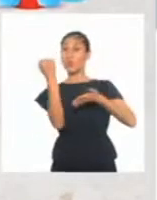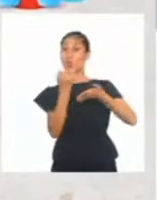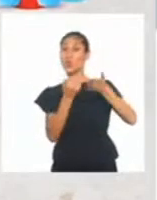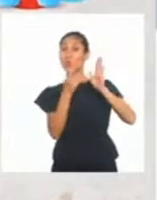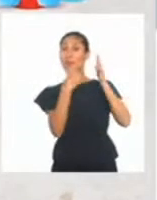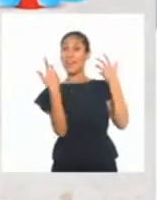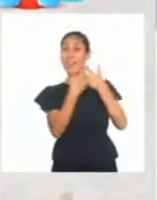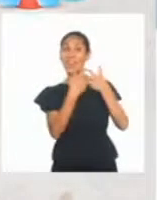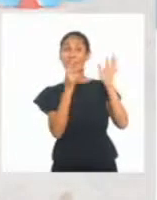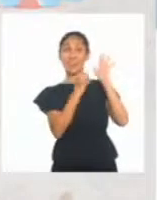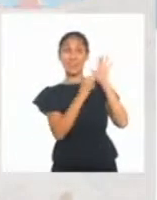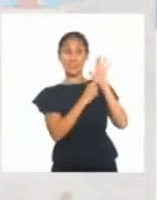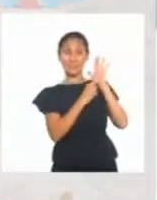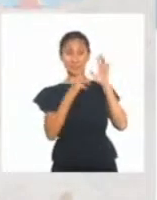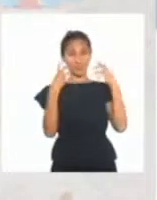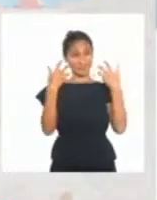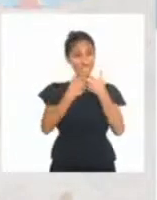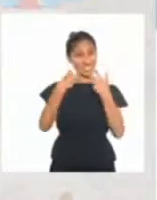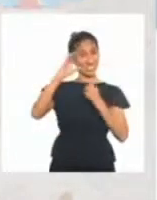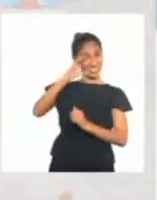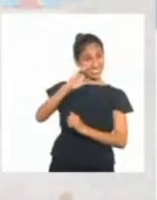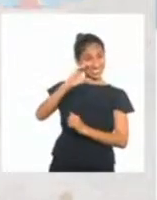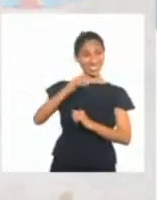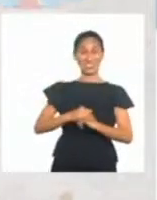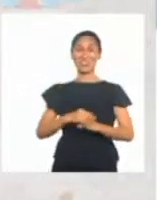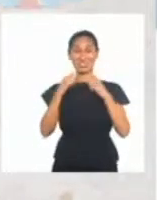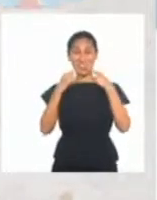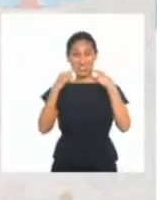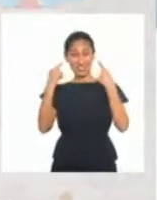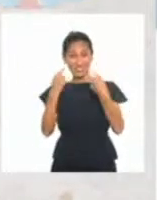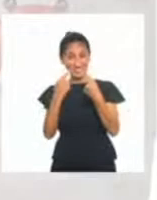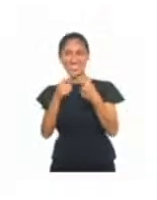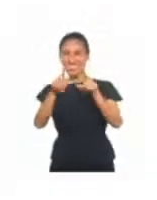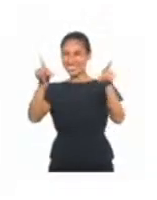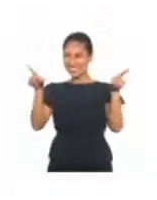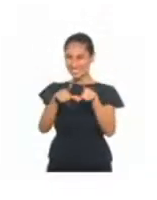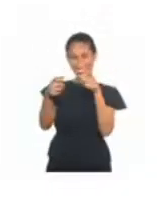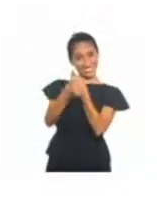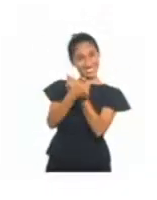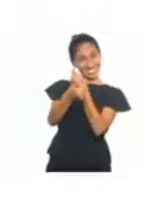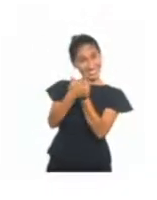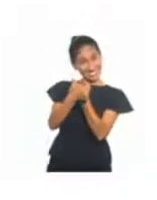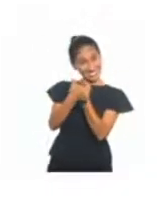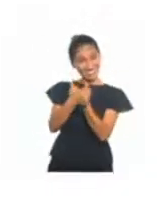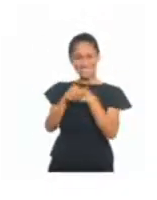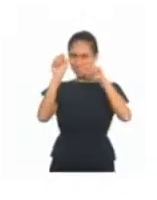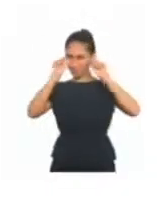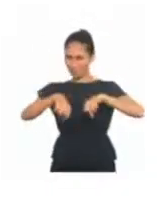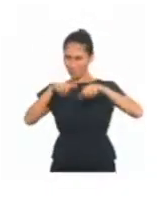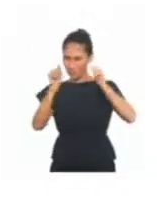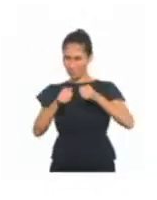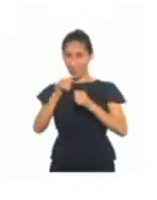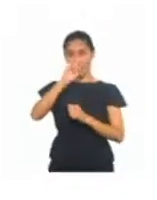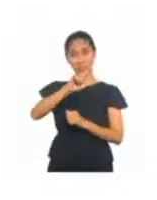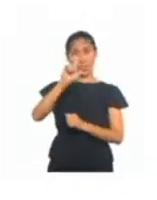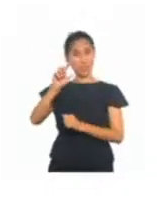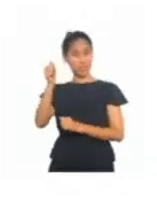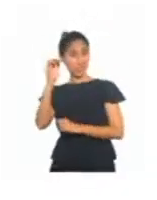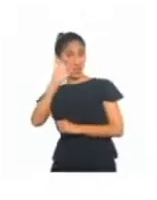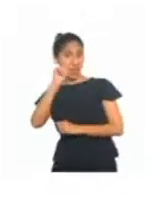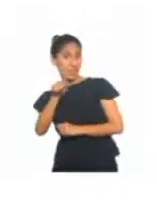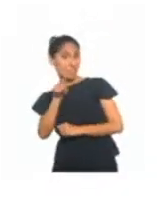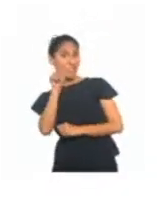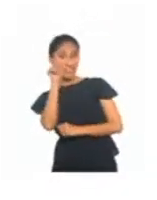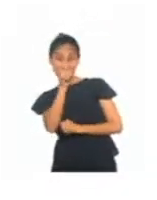Picture C. Quinoa cupcakes from Ayacucho. Very good, Sarina. Iyari, it's